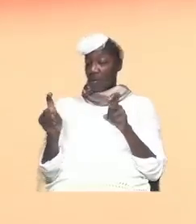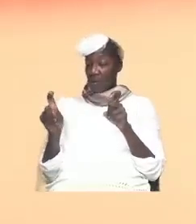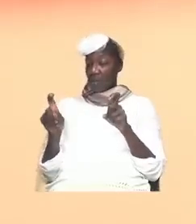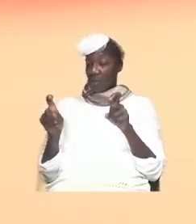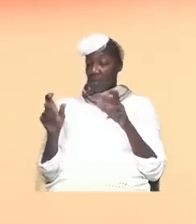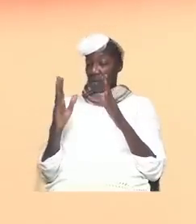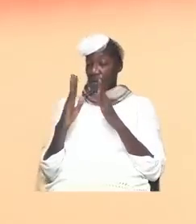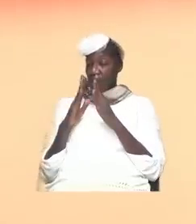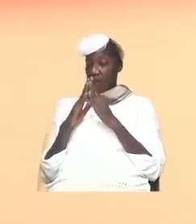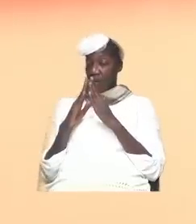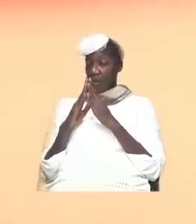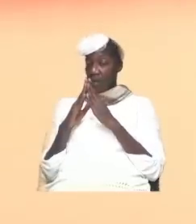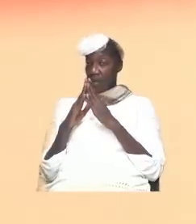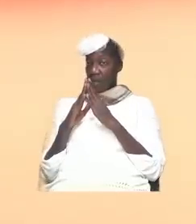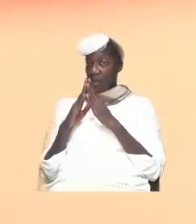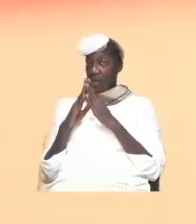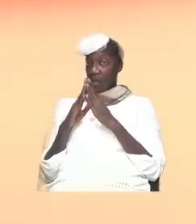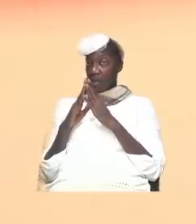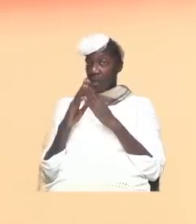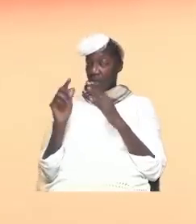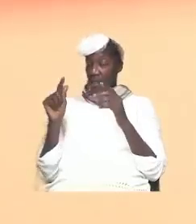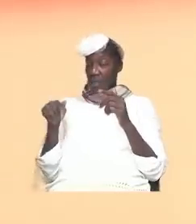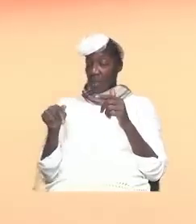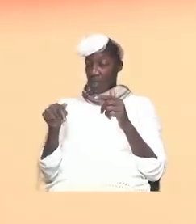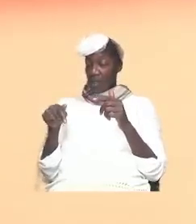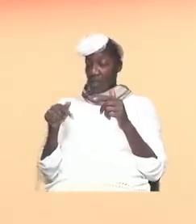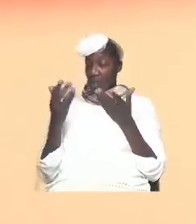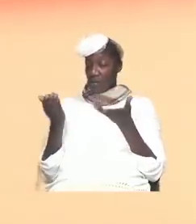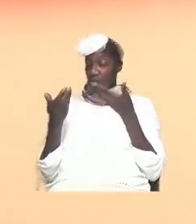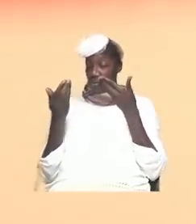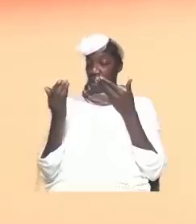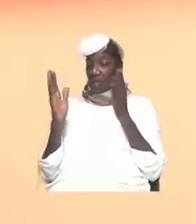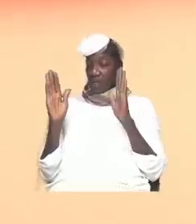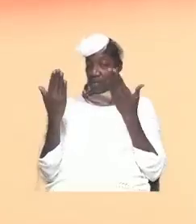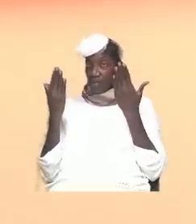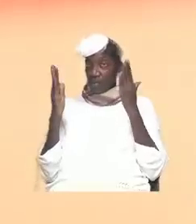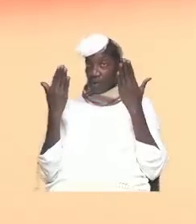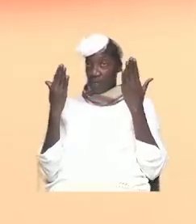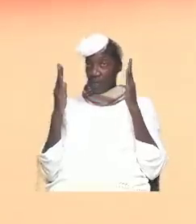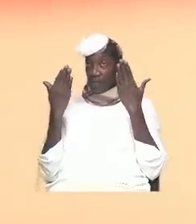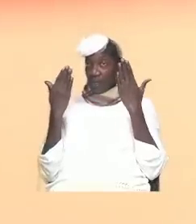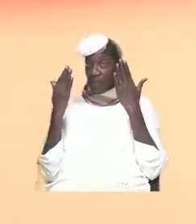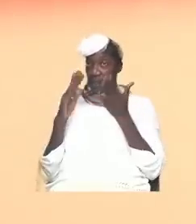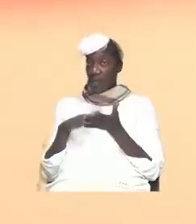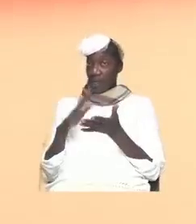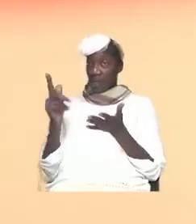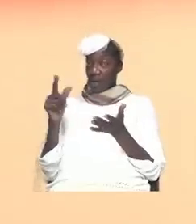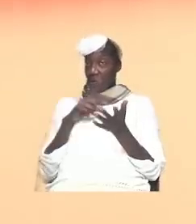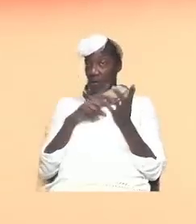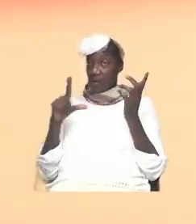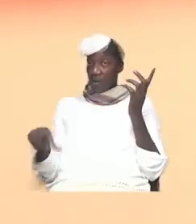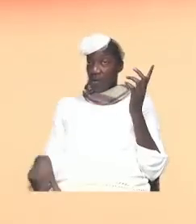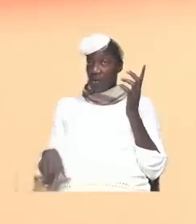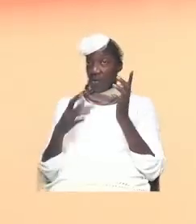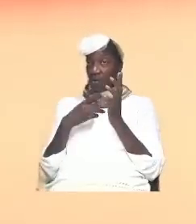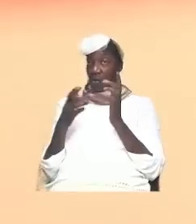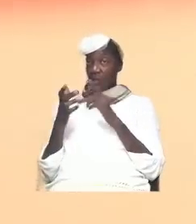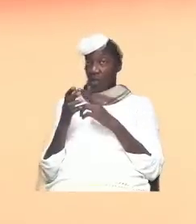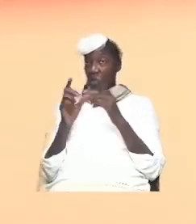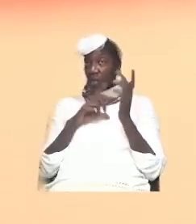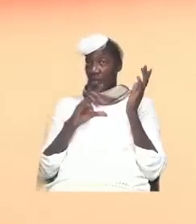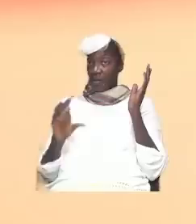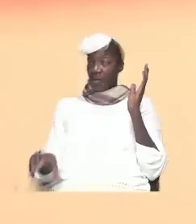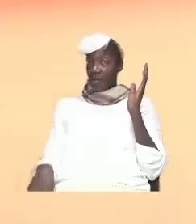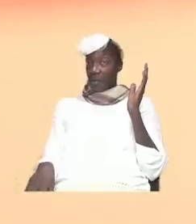ask. Is this bringing praise and glory to the Lord Jesus Christ?